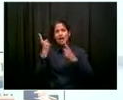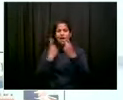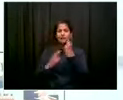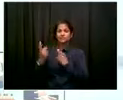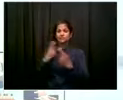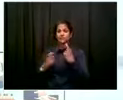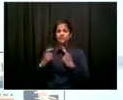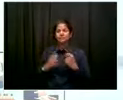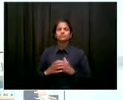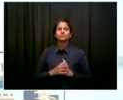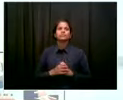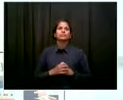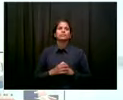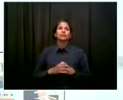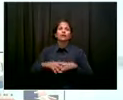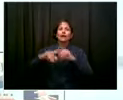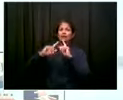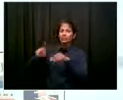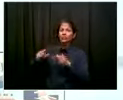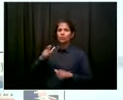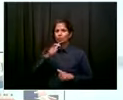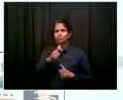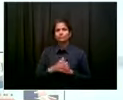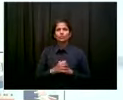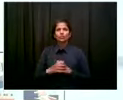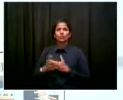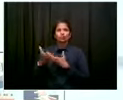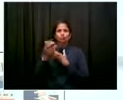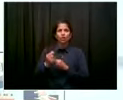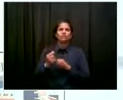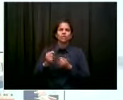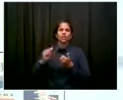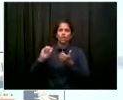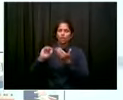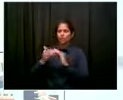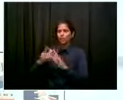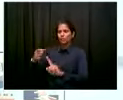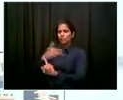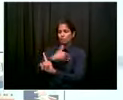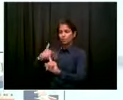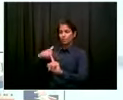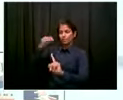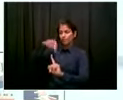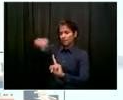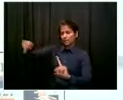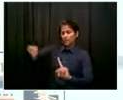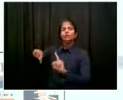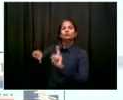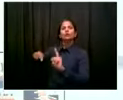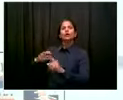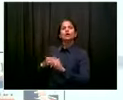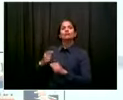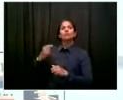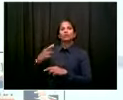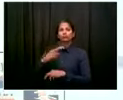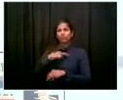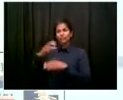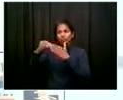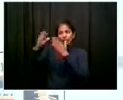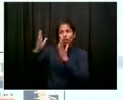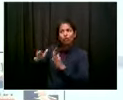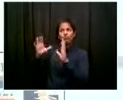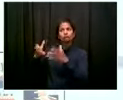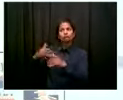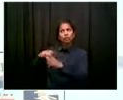that's often faith leaders it's community-based organizations but it's also sometimes neighbors and family members and so we have